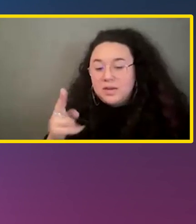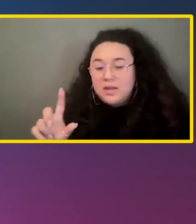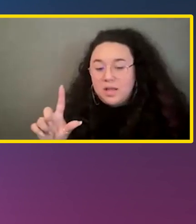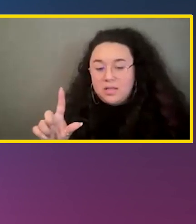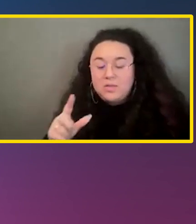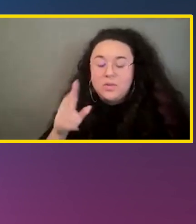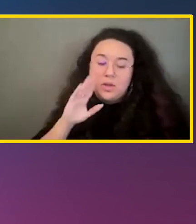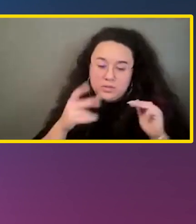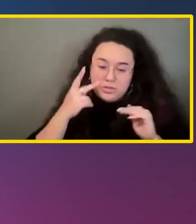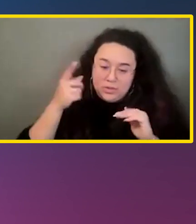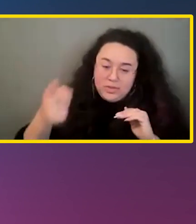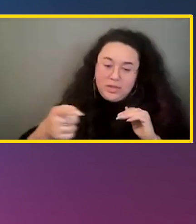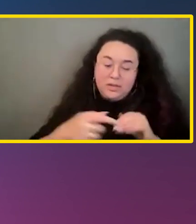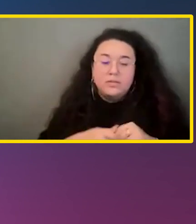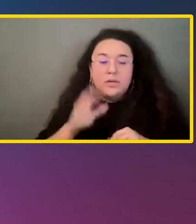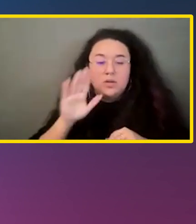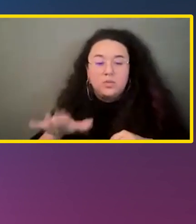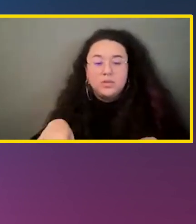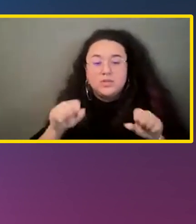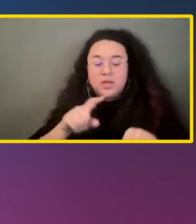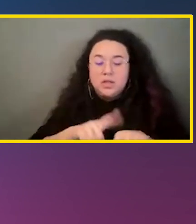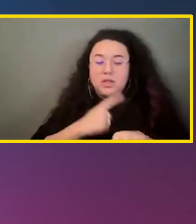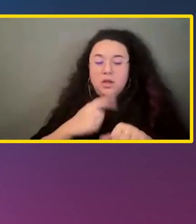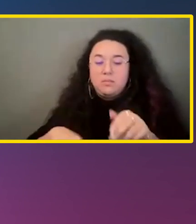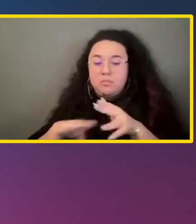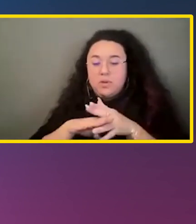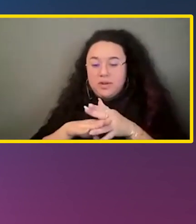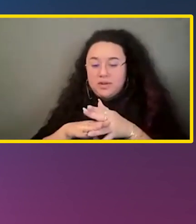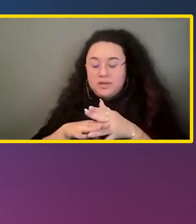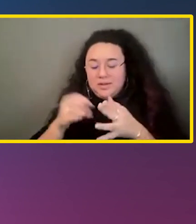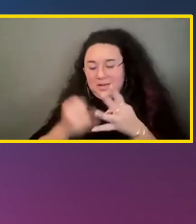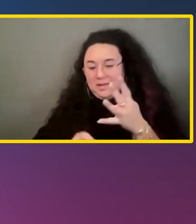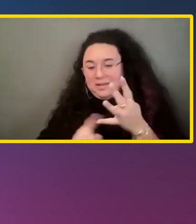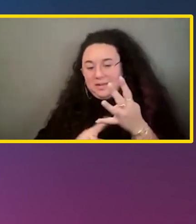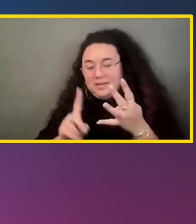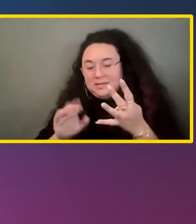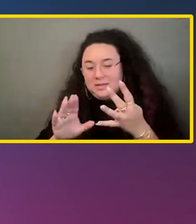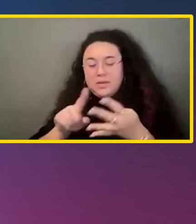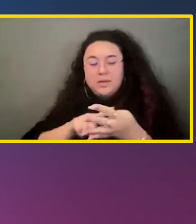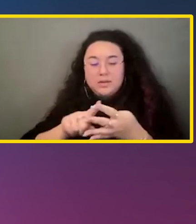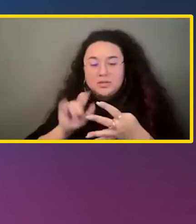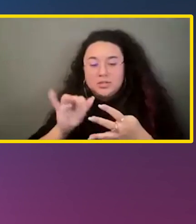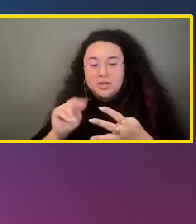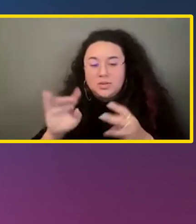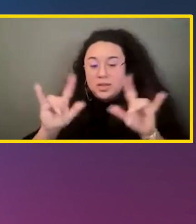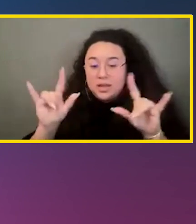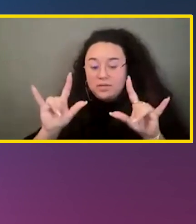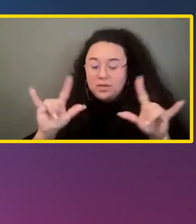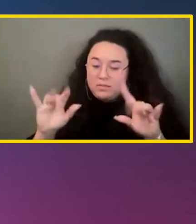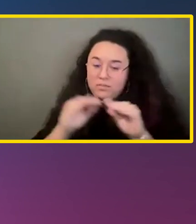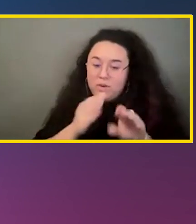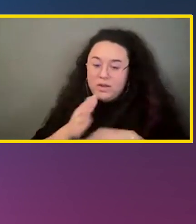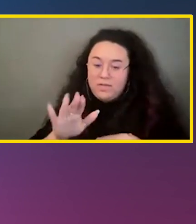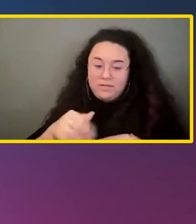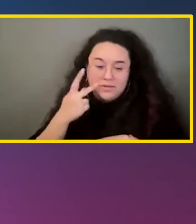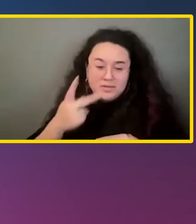to see you all there. I'm going to take a long break at the end of December and January. I love you, but I love you more after I